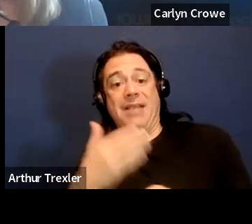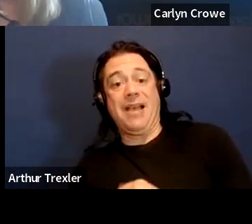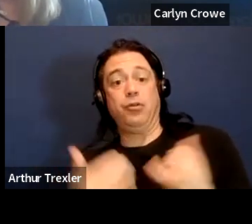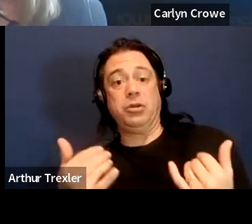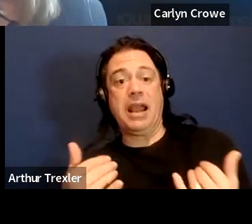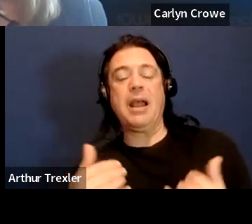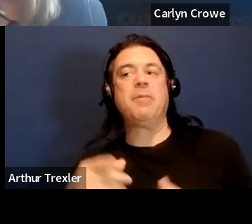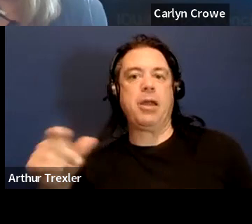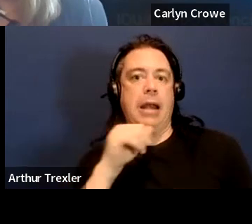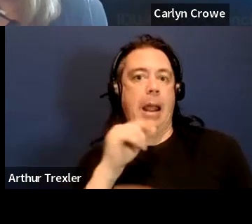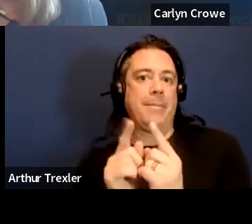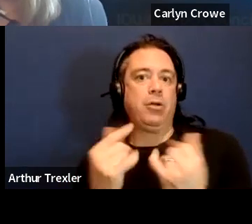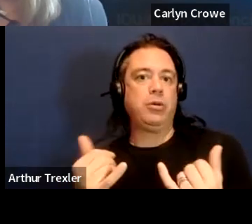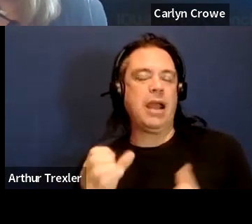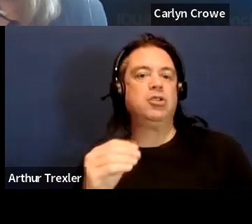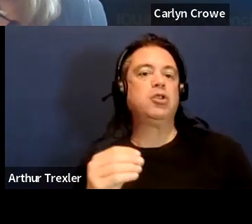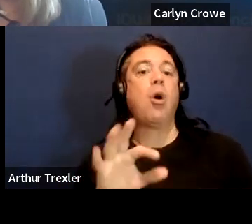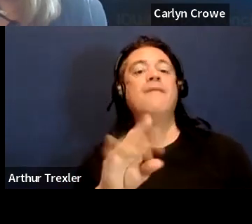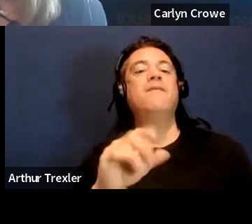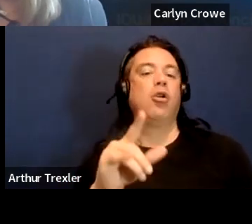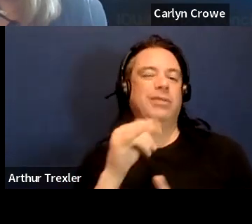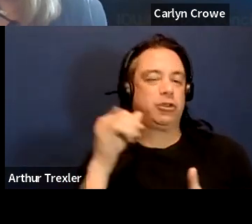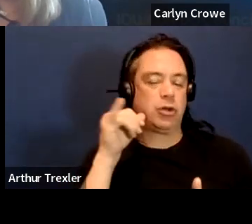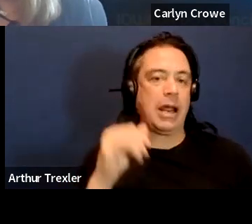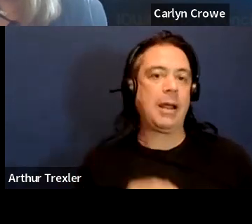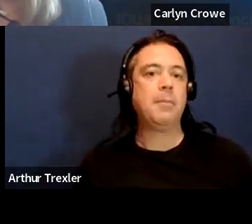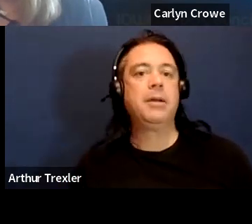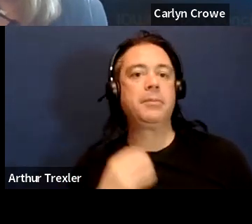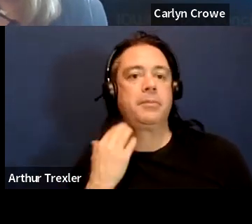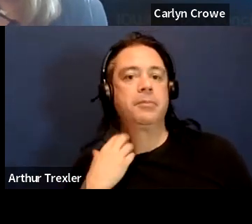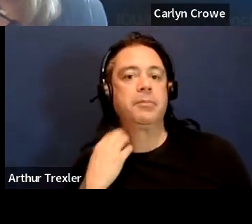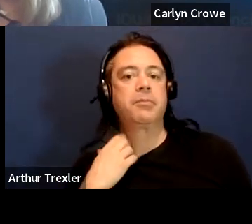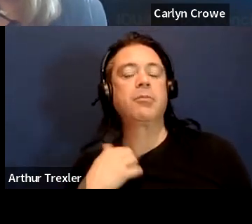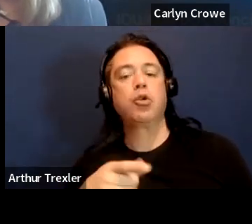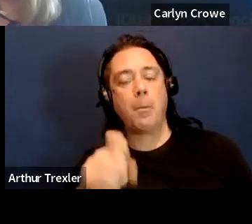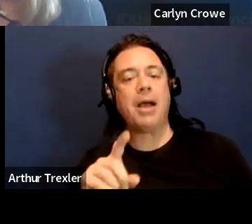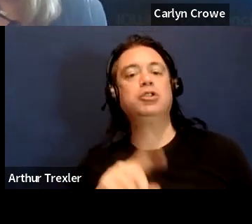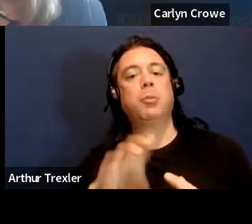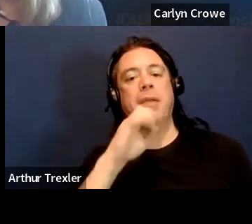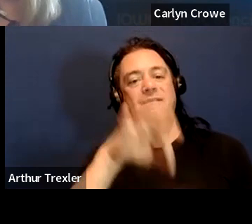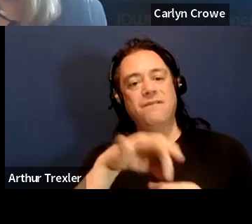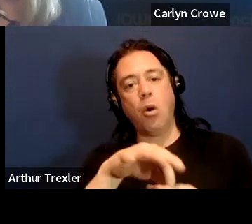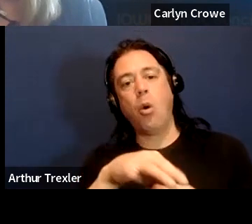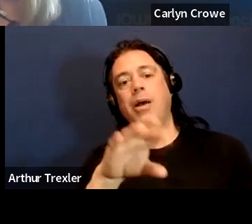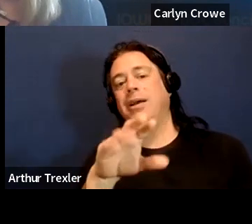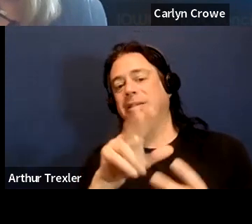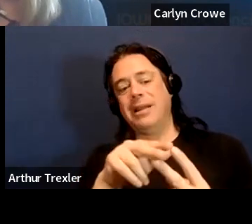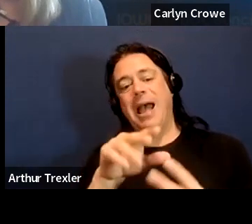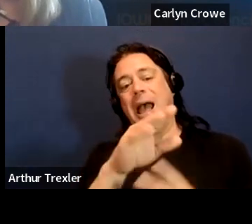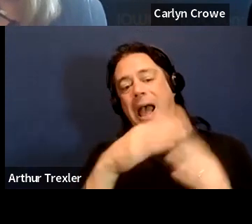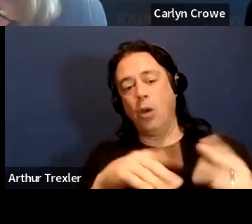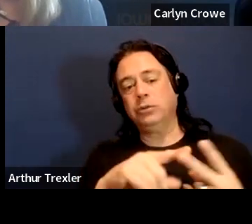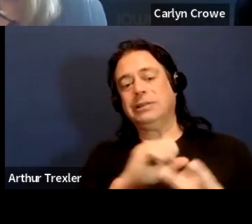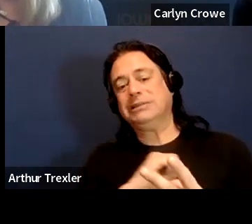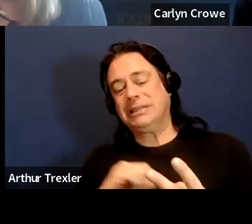they're not meeting today, so the funnel was virtually yesterday, you have to have been voted out of either the House or the Senate and